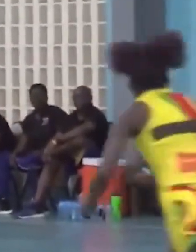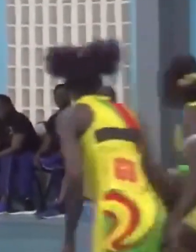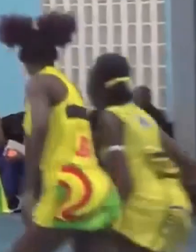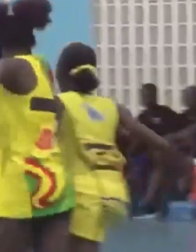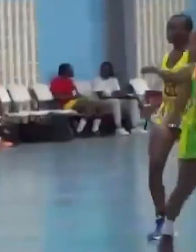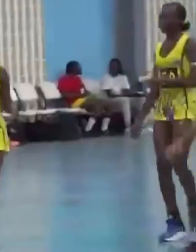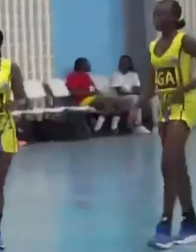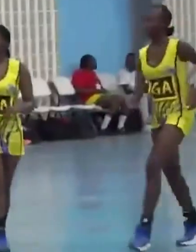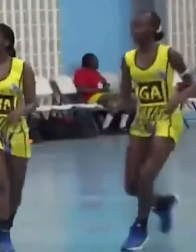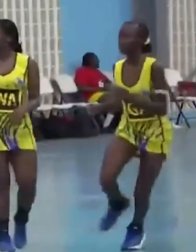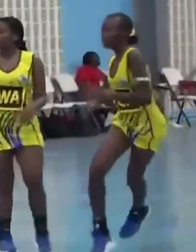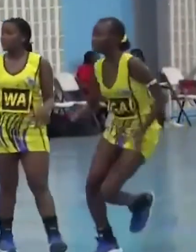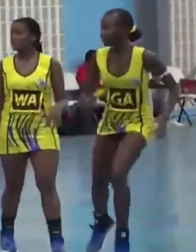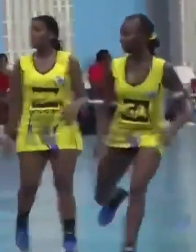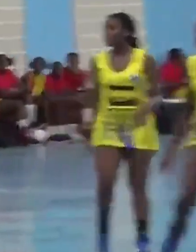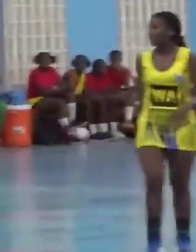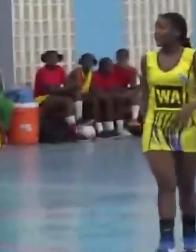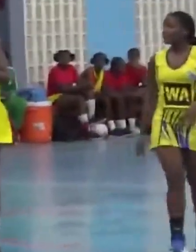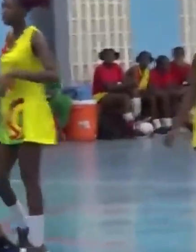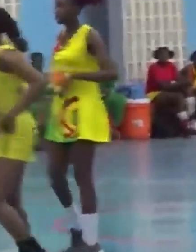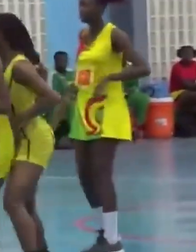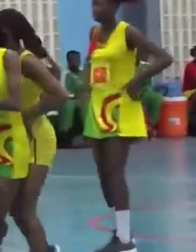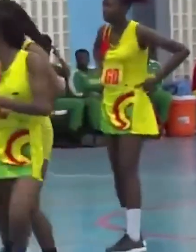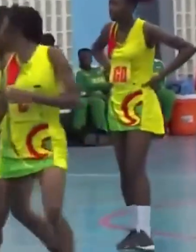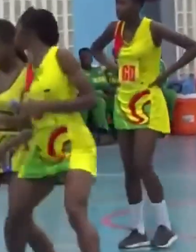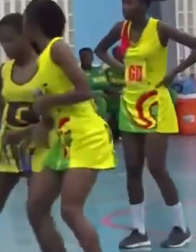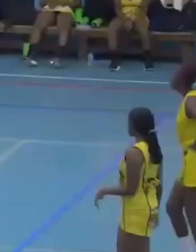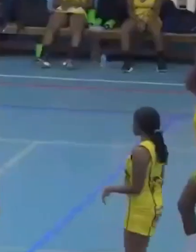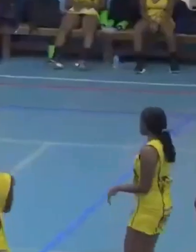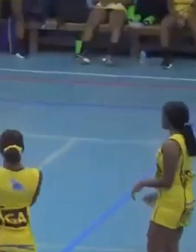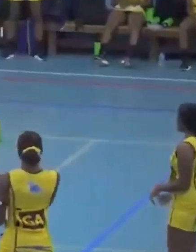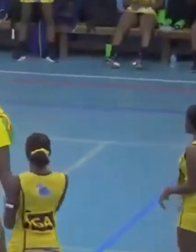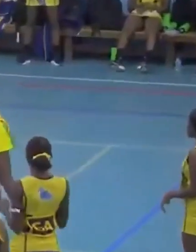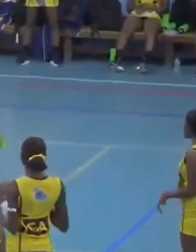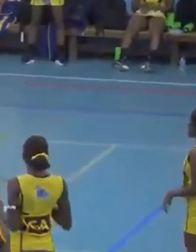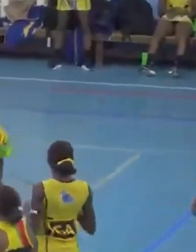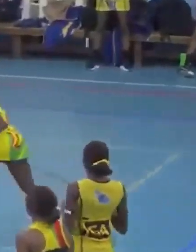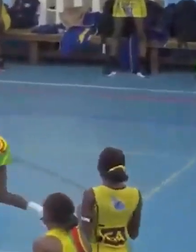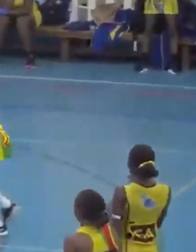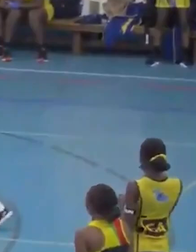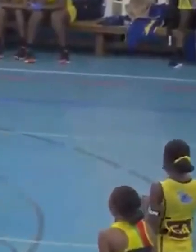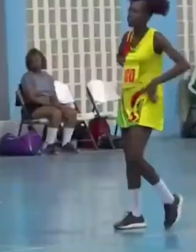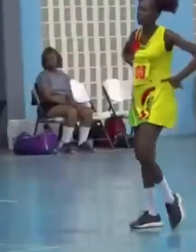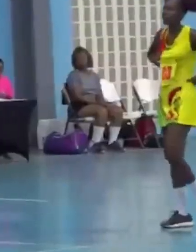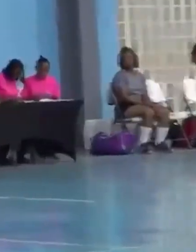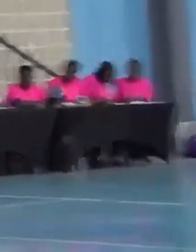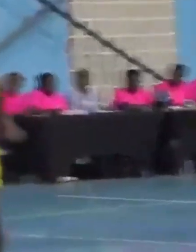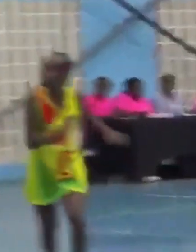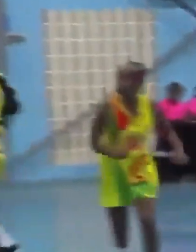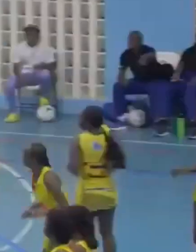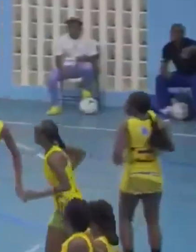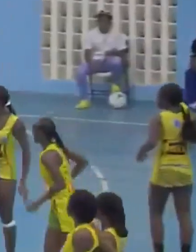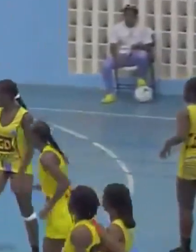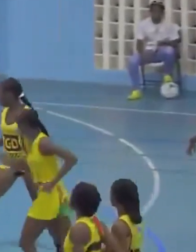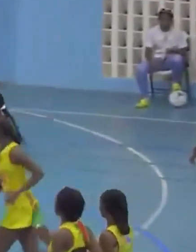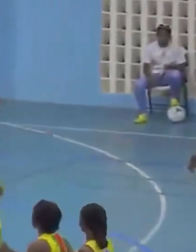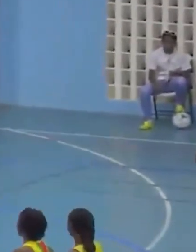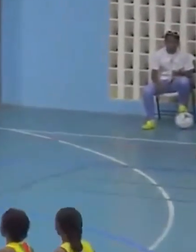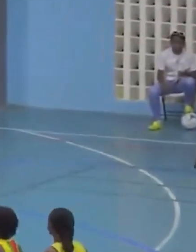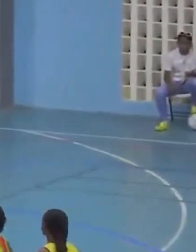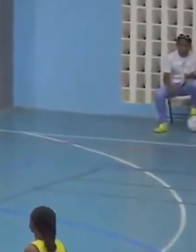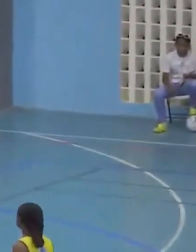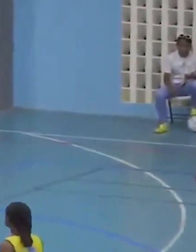to Grenada. Goal defense to win attack to goal attack, and once the goal attack gets it, she gives it to a